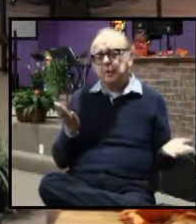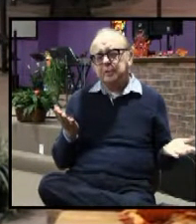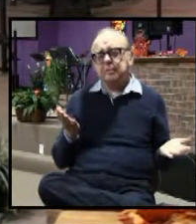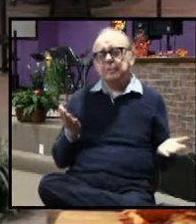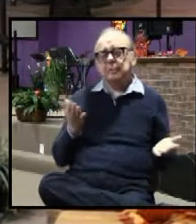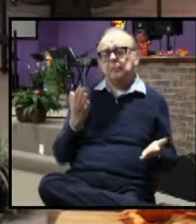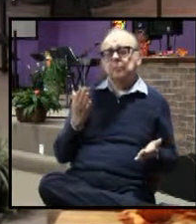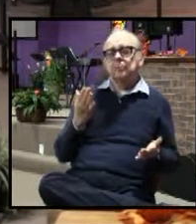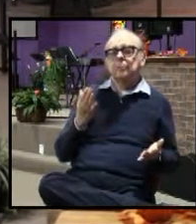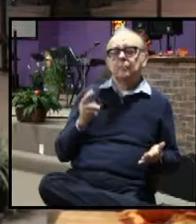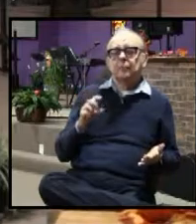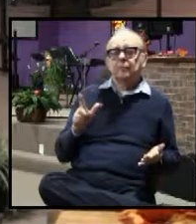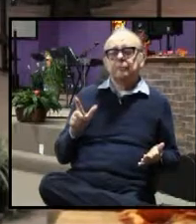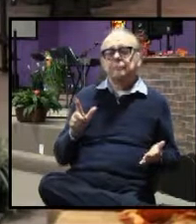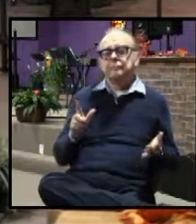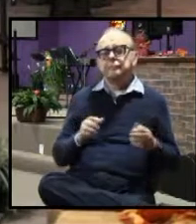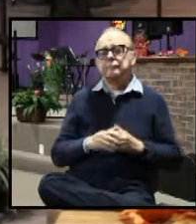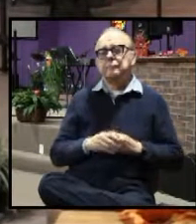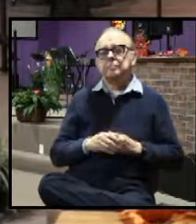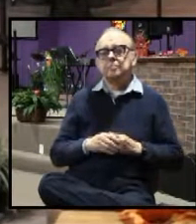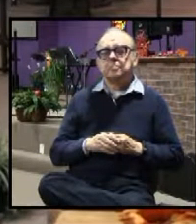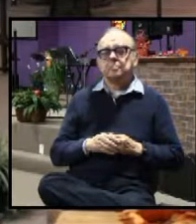what do I know? Well,